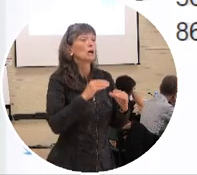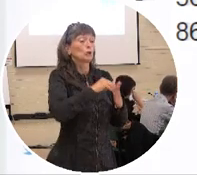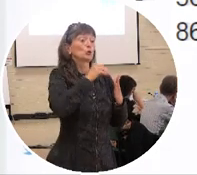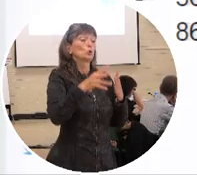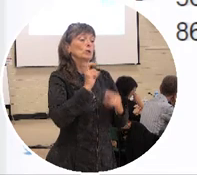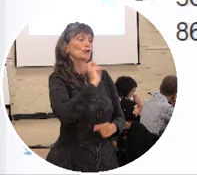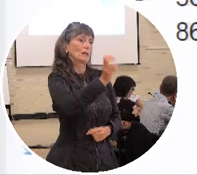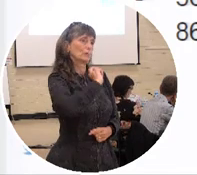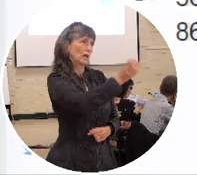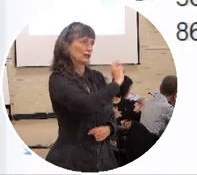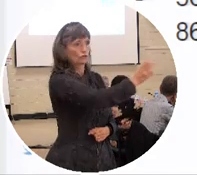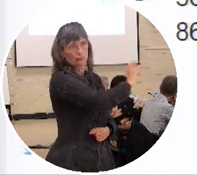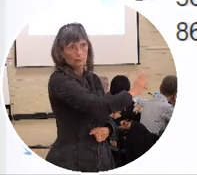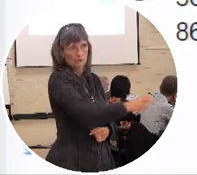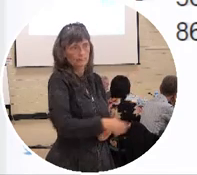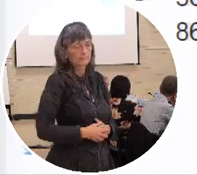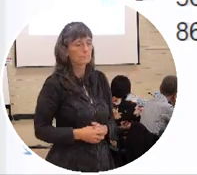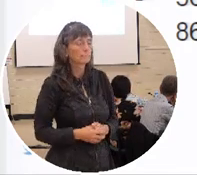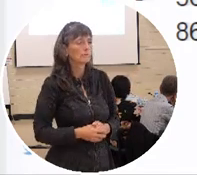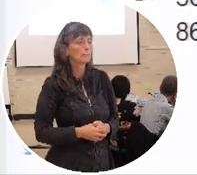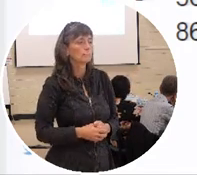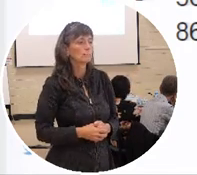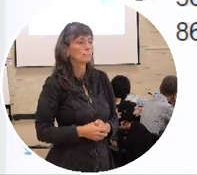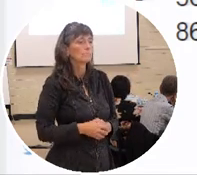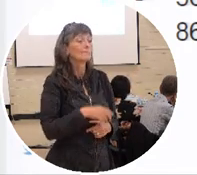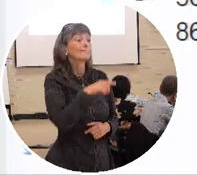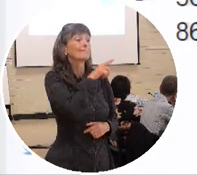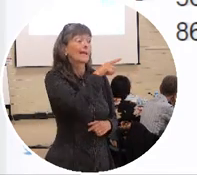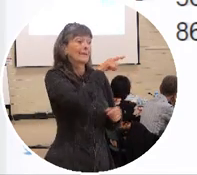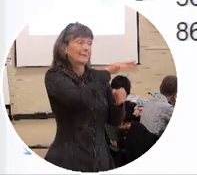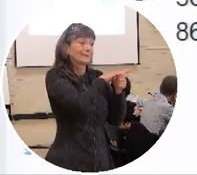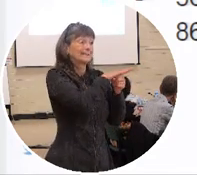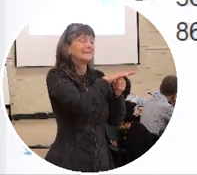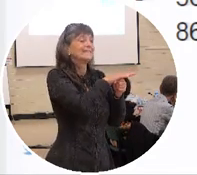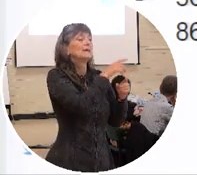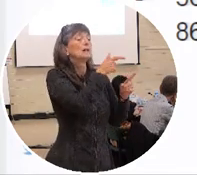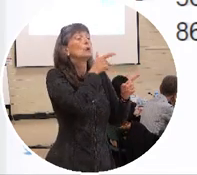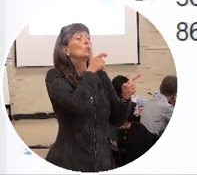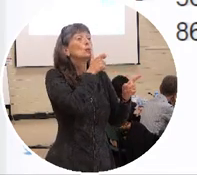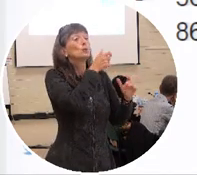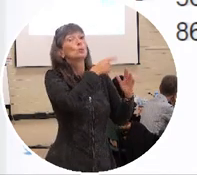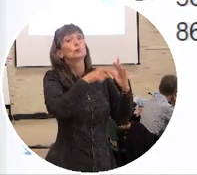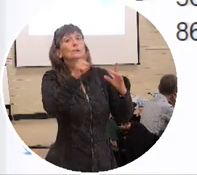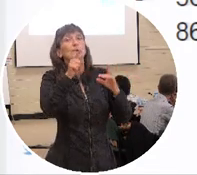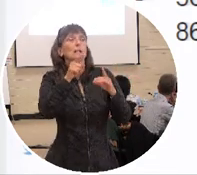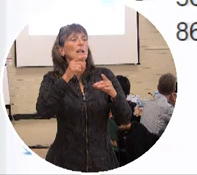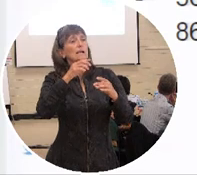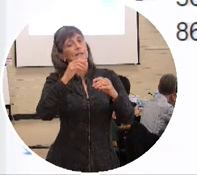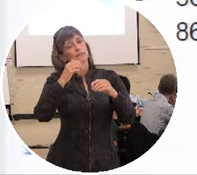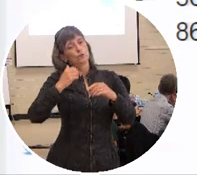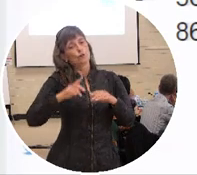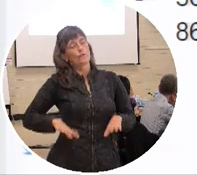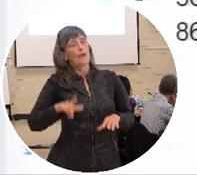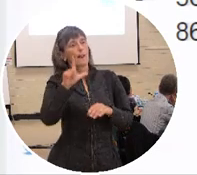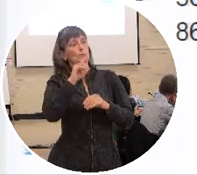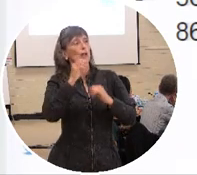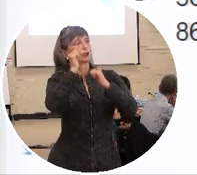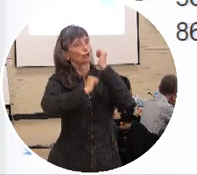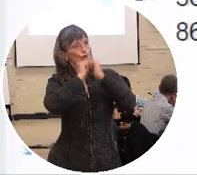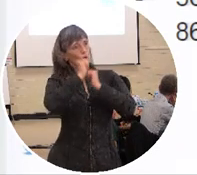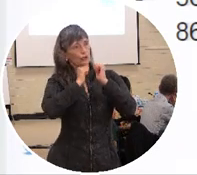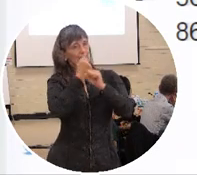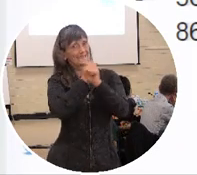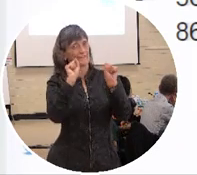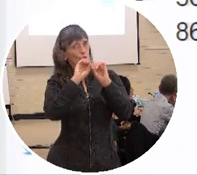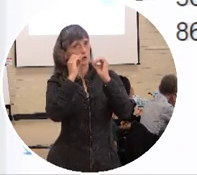Transportation is now a member of the Newfoundland Labrador Construction Safety Association, and that includes